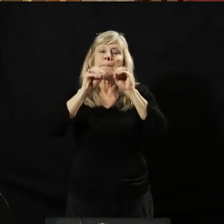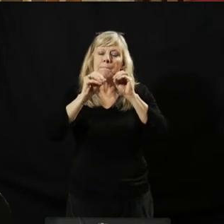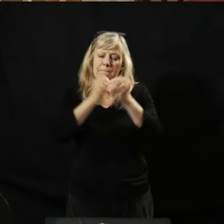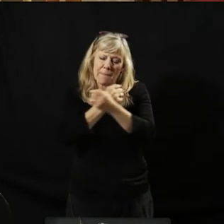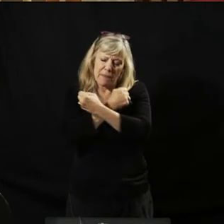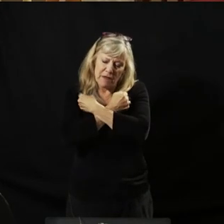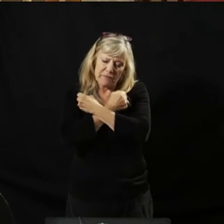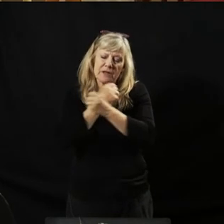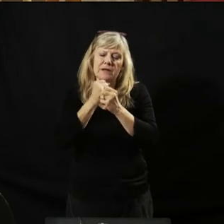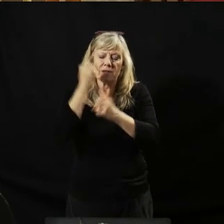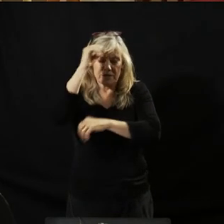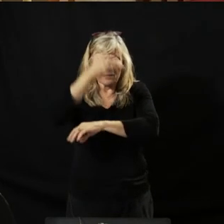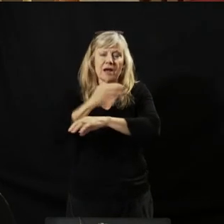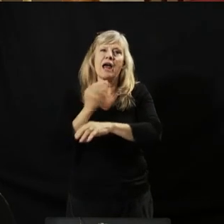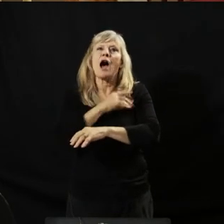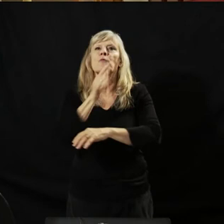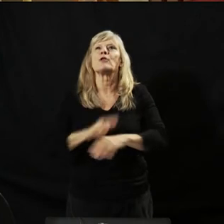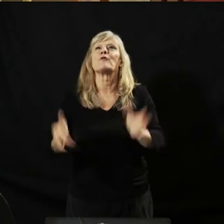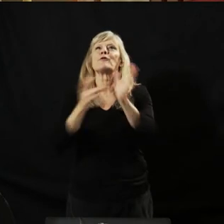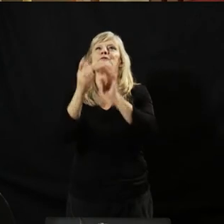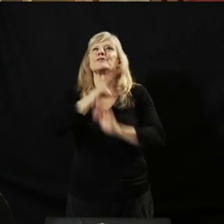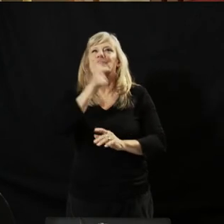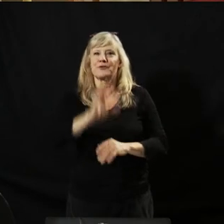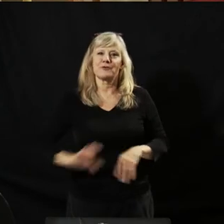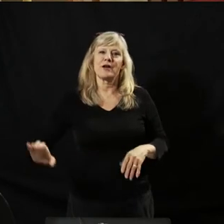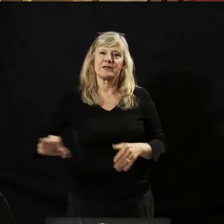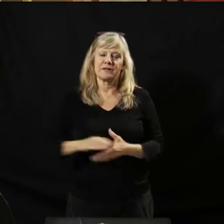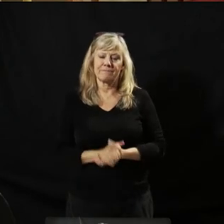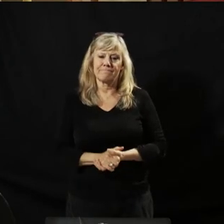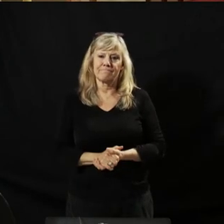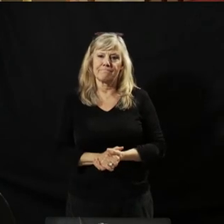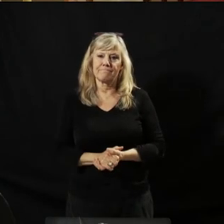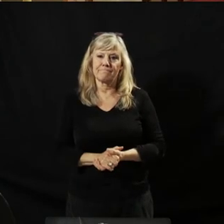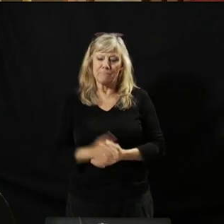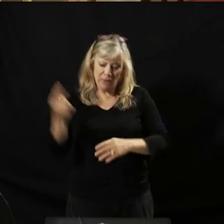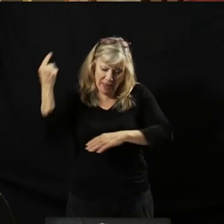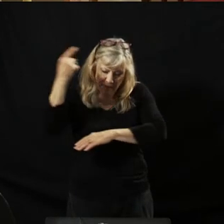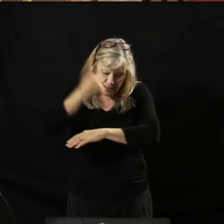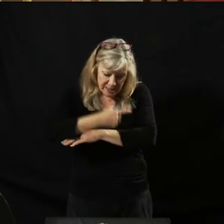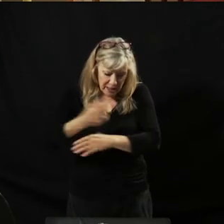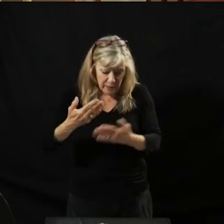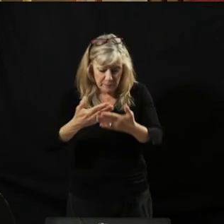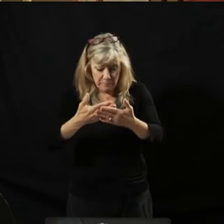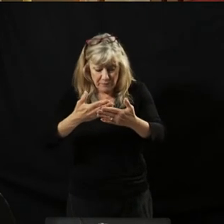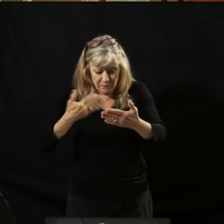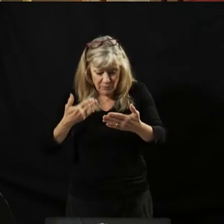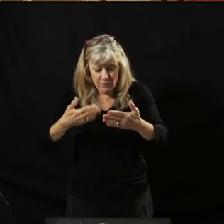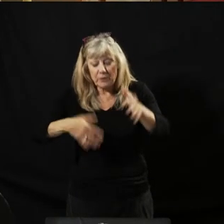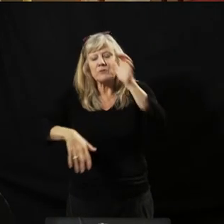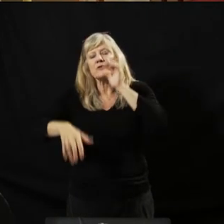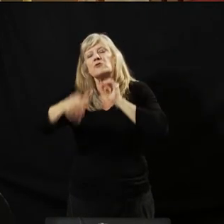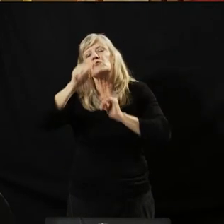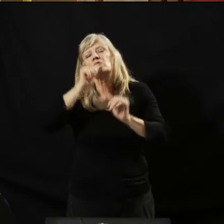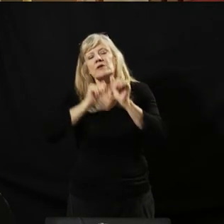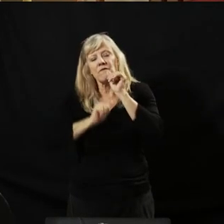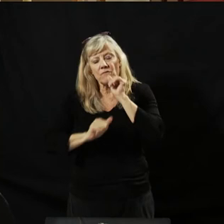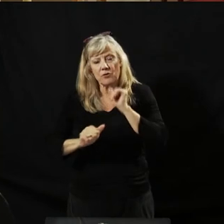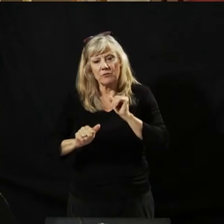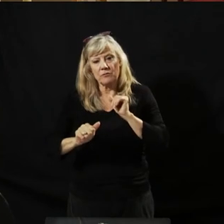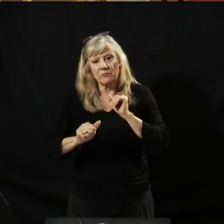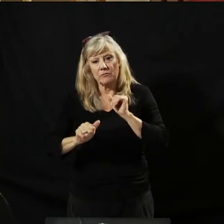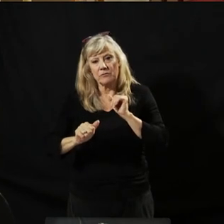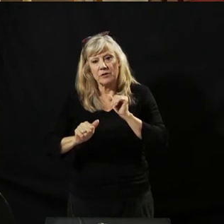our Lord Jesus Christ. On the day before he was to suffer, he